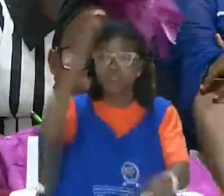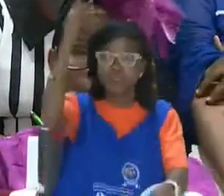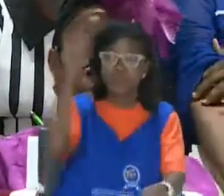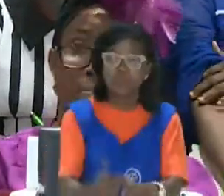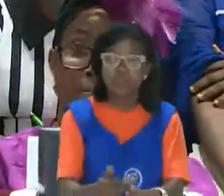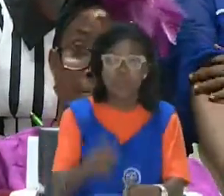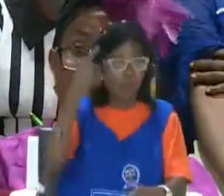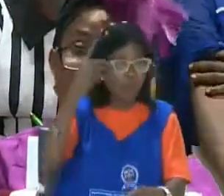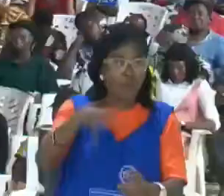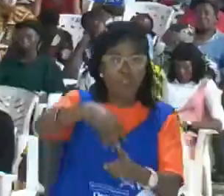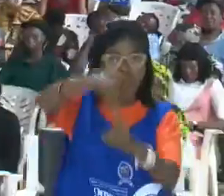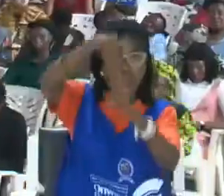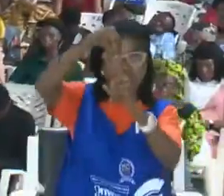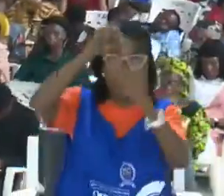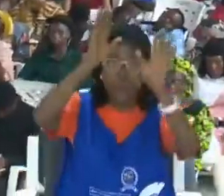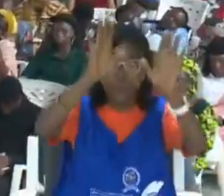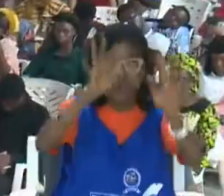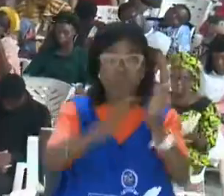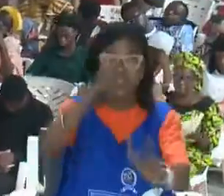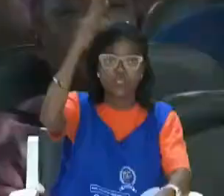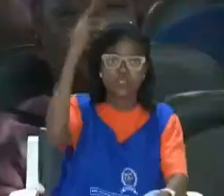for special miracles.